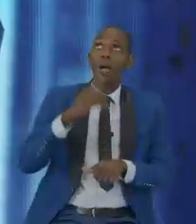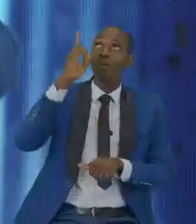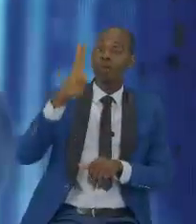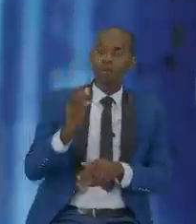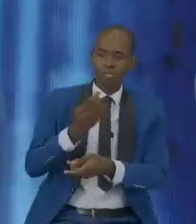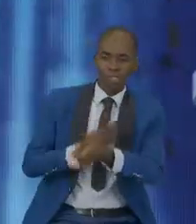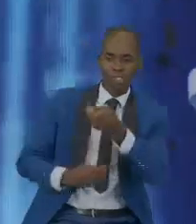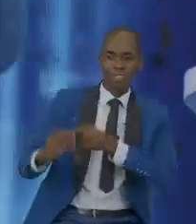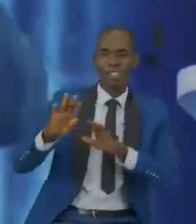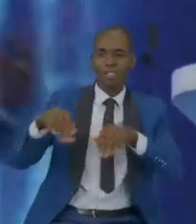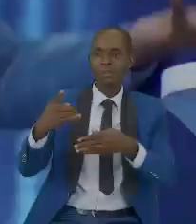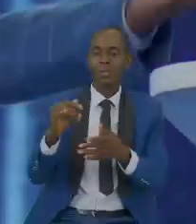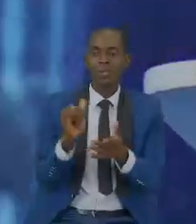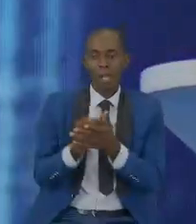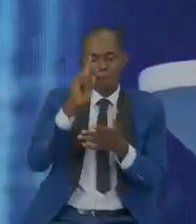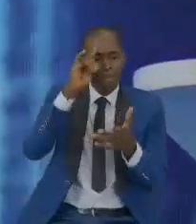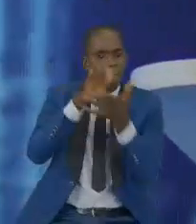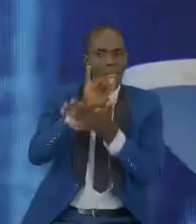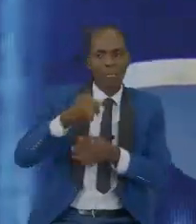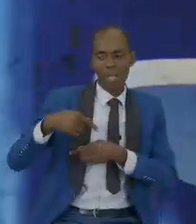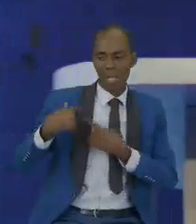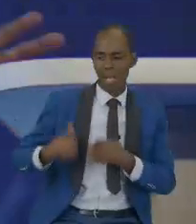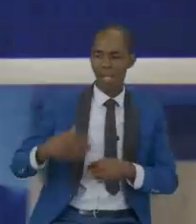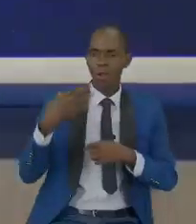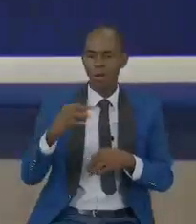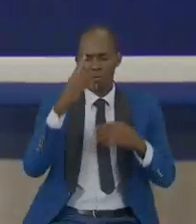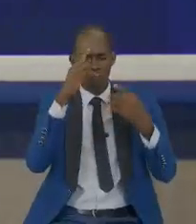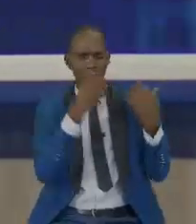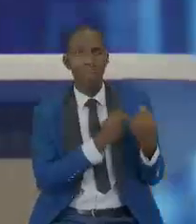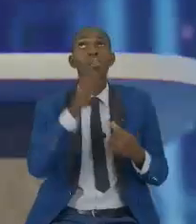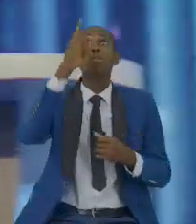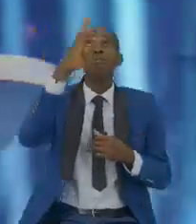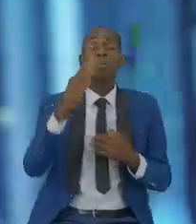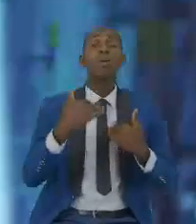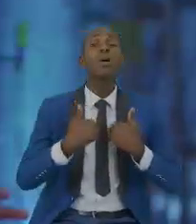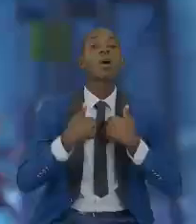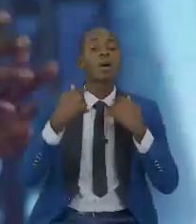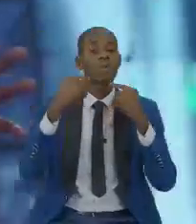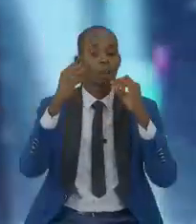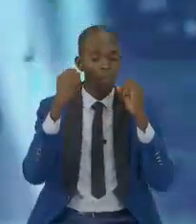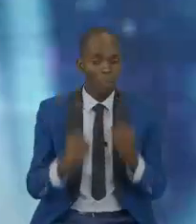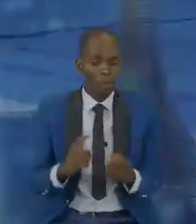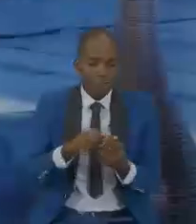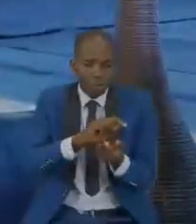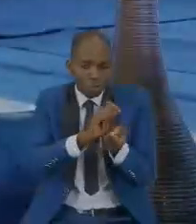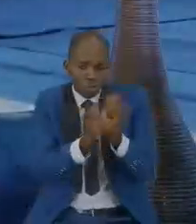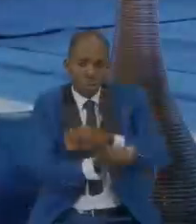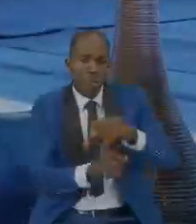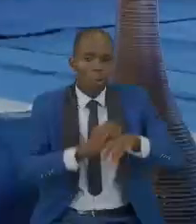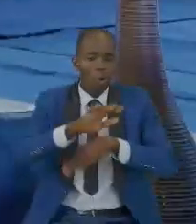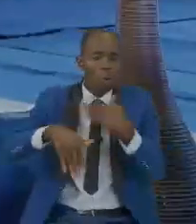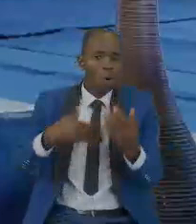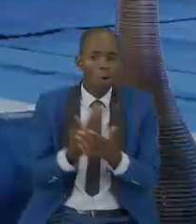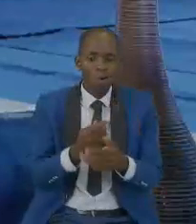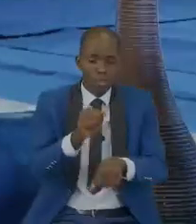heart of faith. God has power to turn all these tools. He has the power to